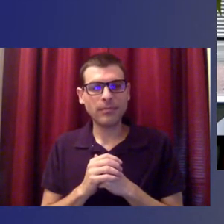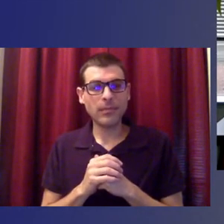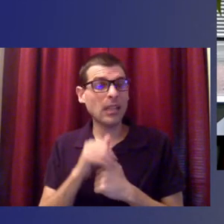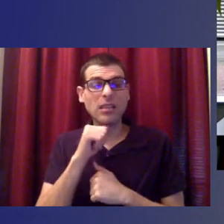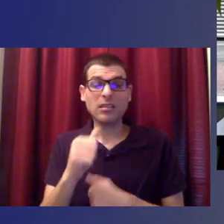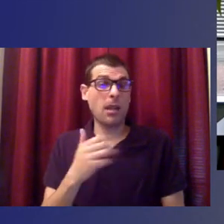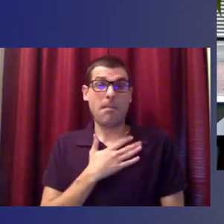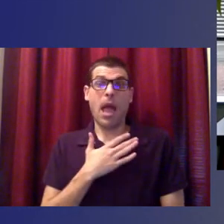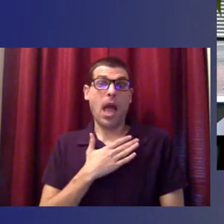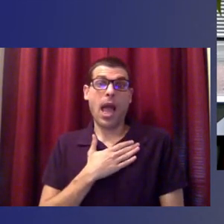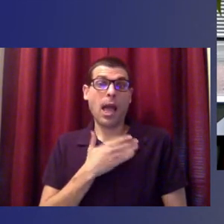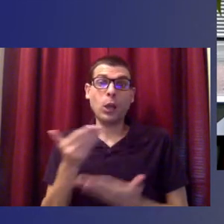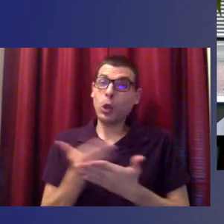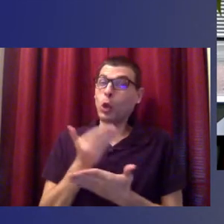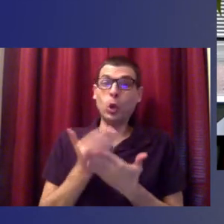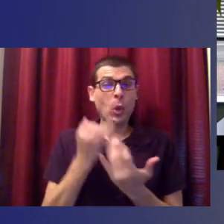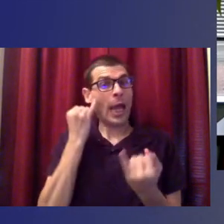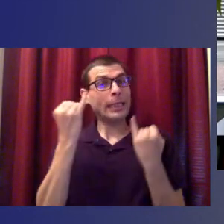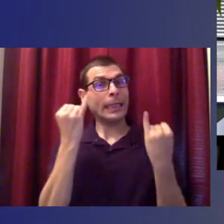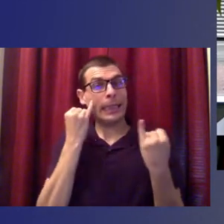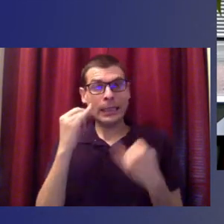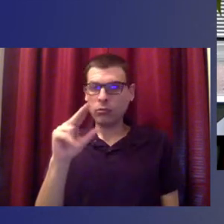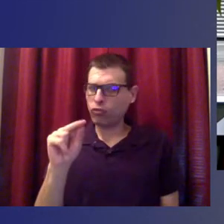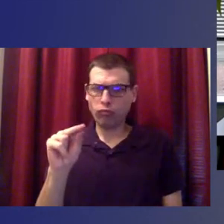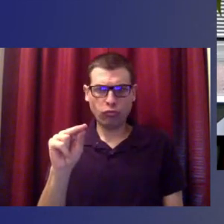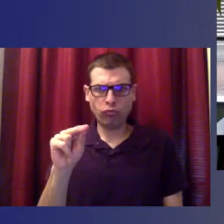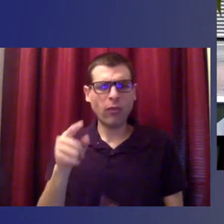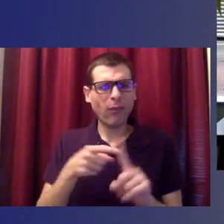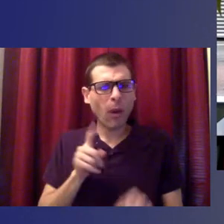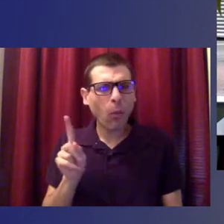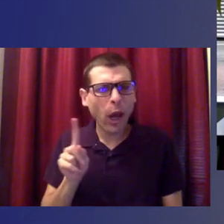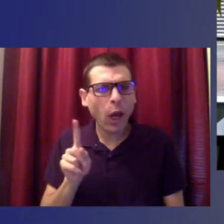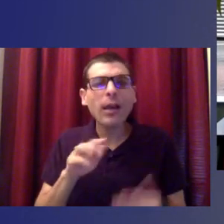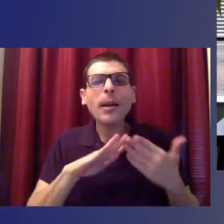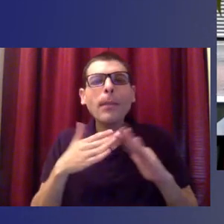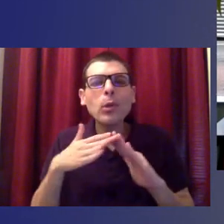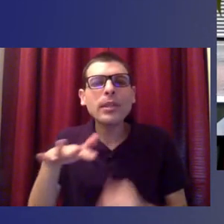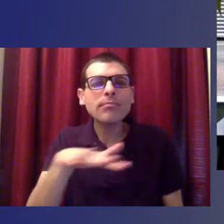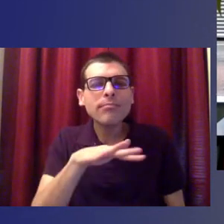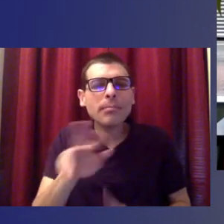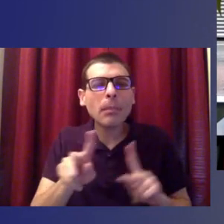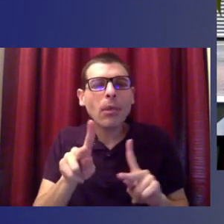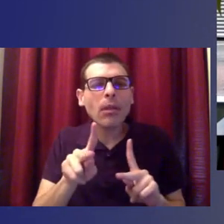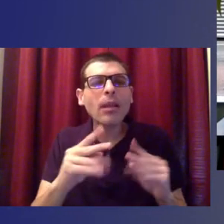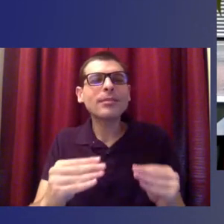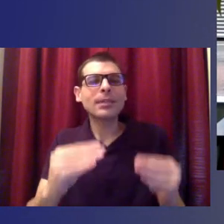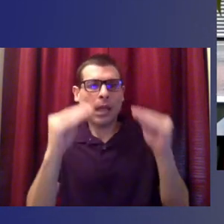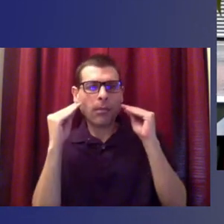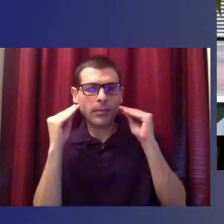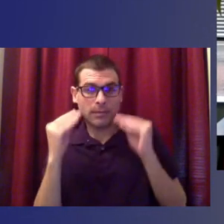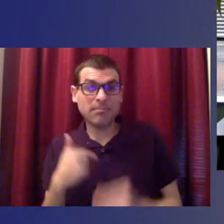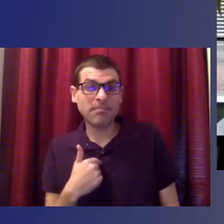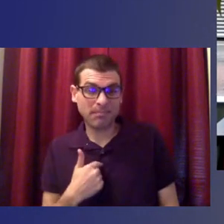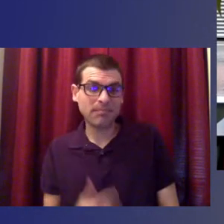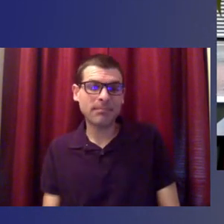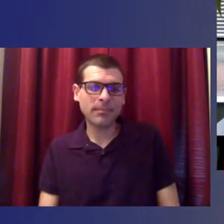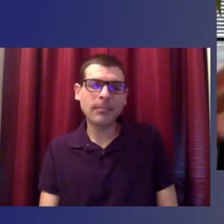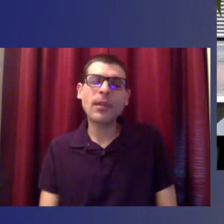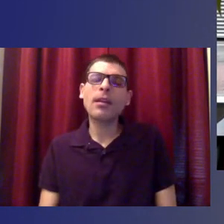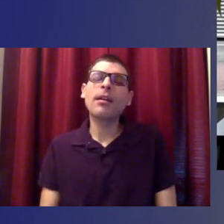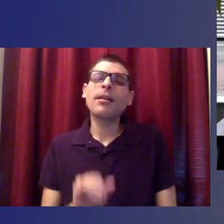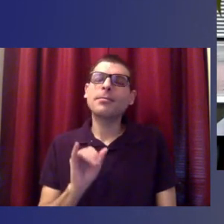or from my colleagues. That's an idea that came from community. Yeah, yeah, it's wonderful. And I think really then